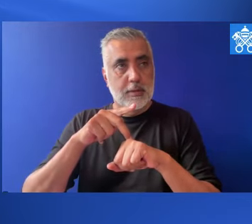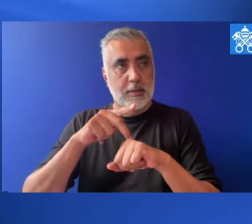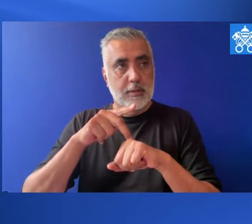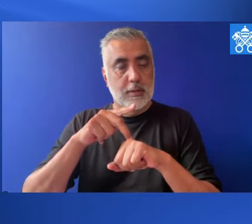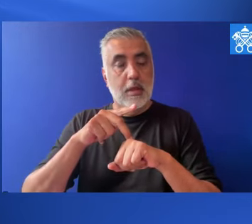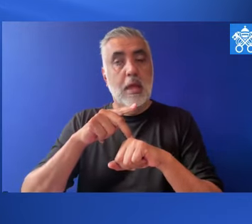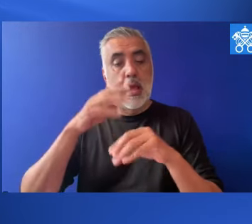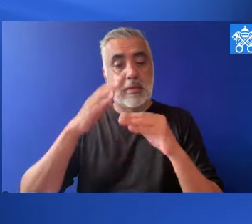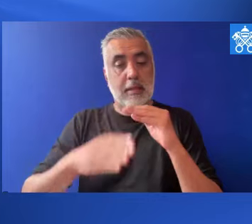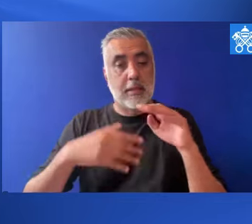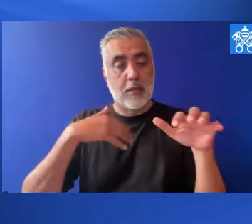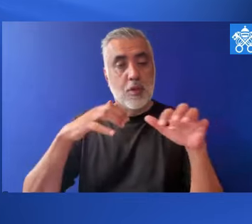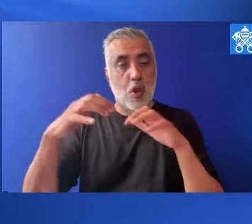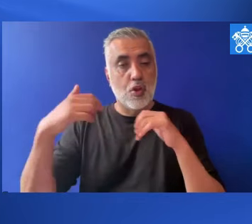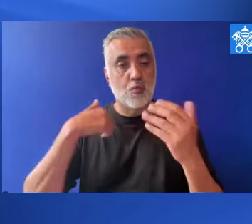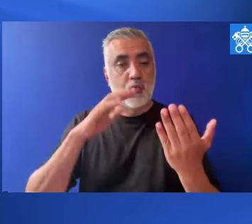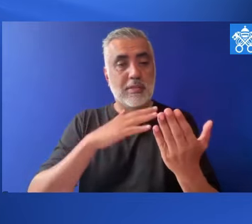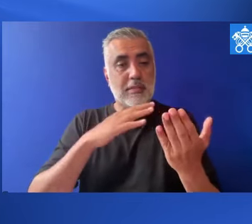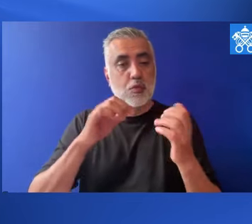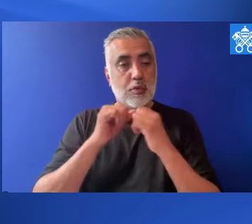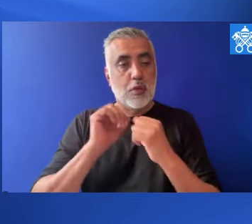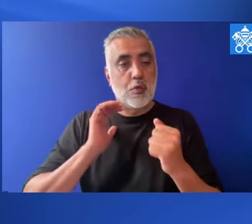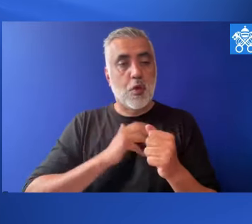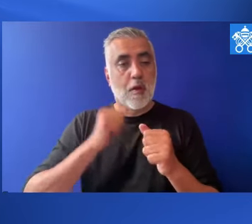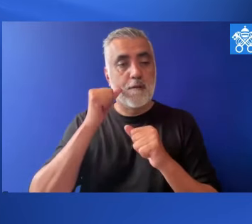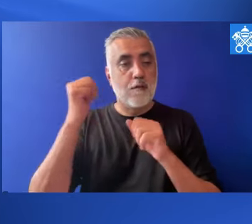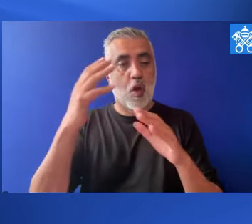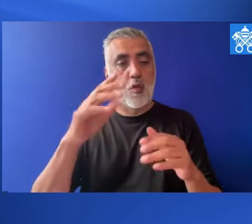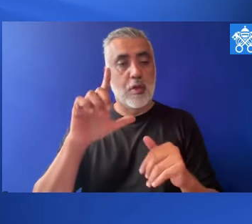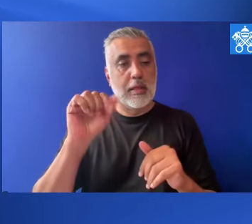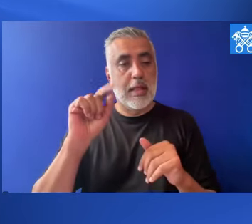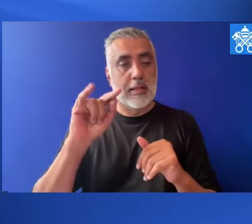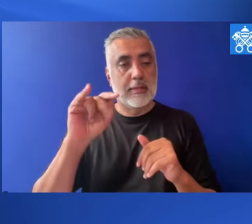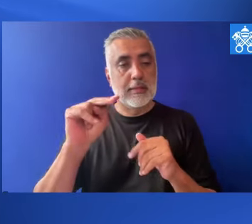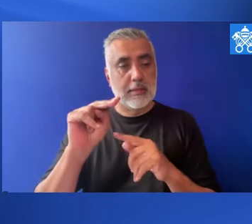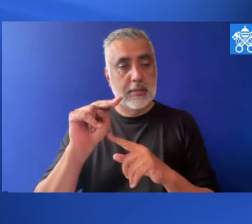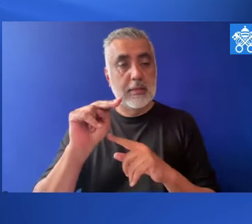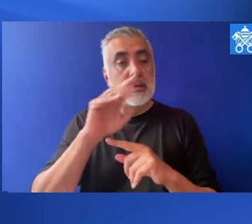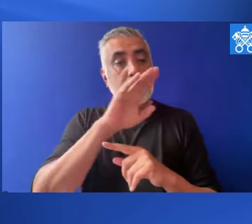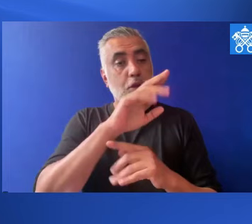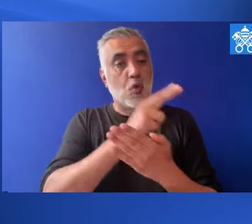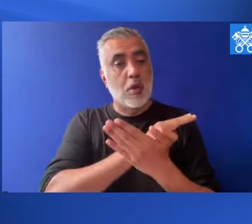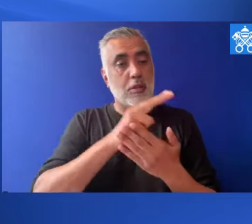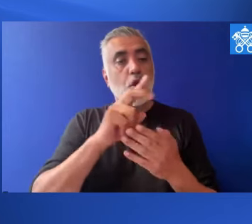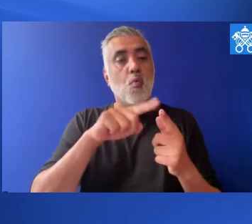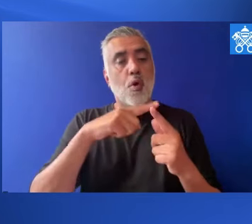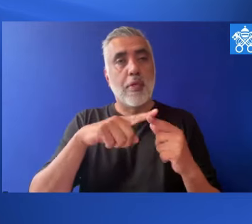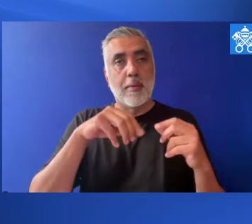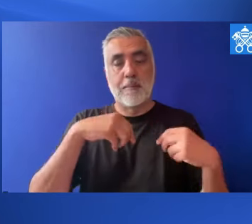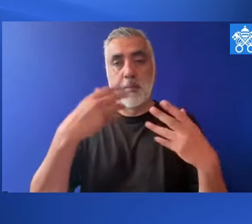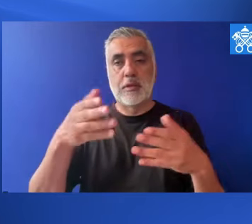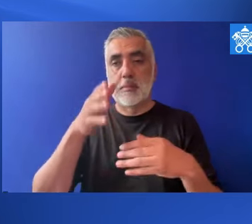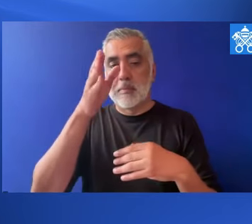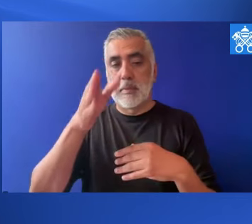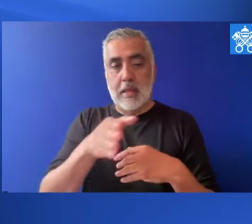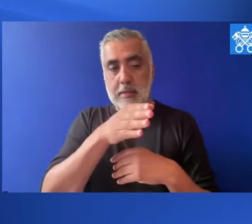At the end of the audience, we will sing together the Our Father in Latin. His Holiness will then impart his apostolic